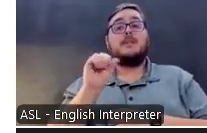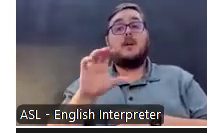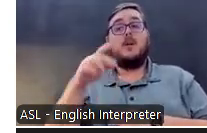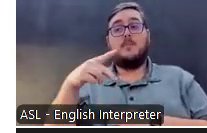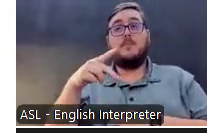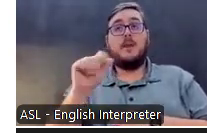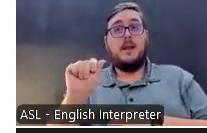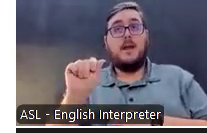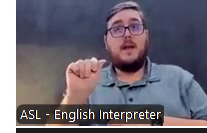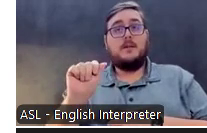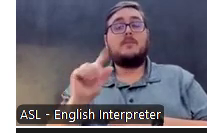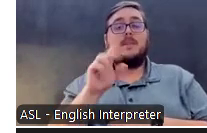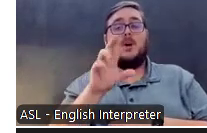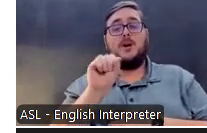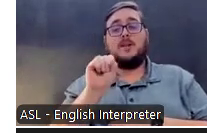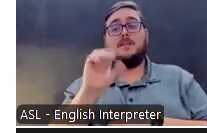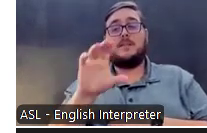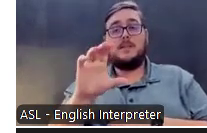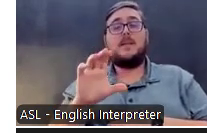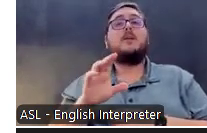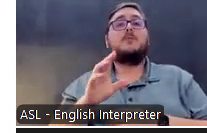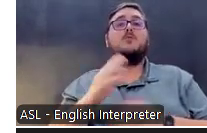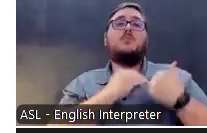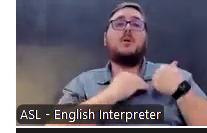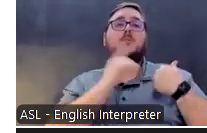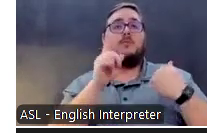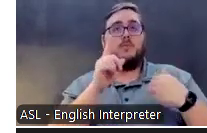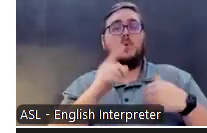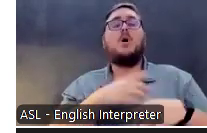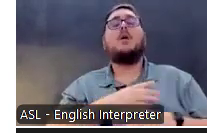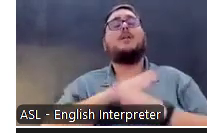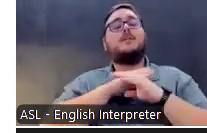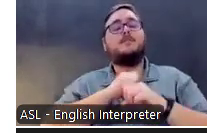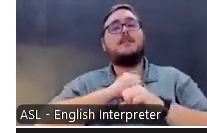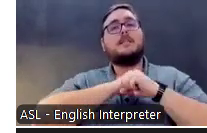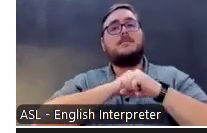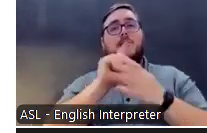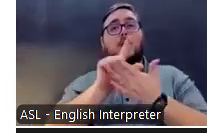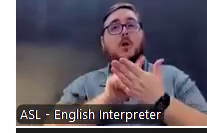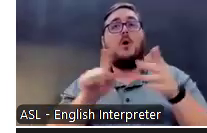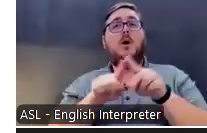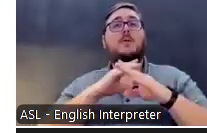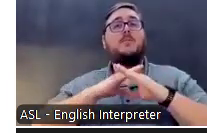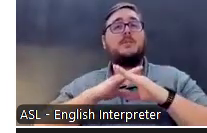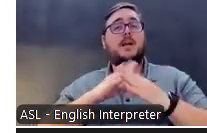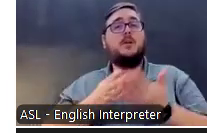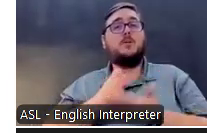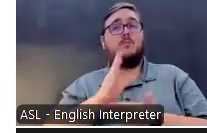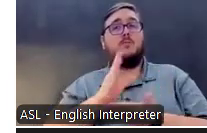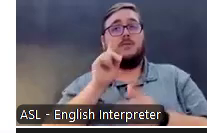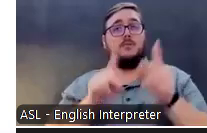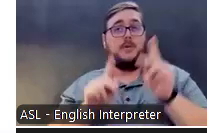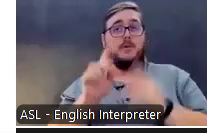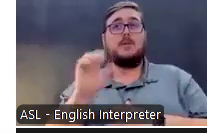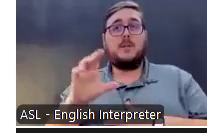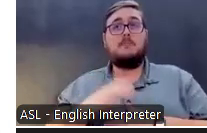federal law to protect the rights of people with disabilities in South Carolina. There are 57 P&As nationwide